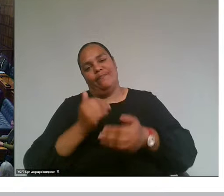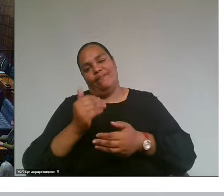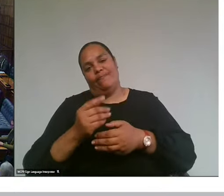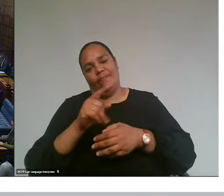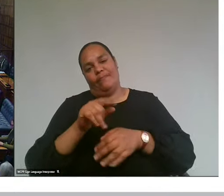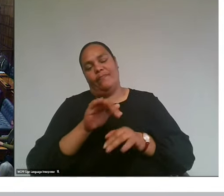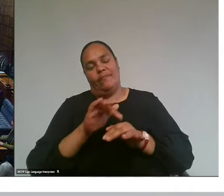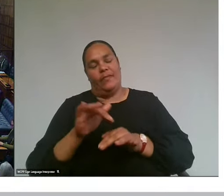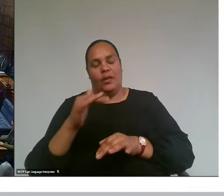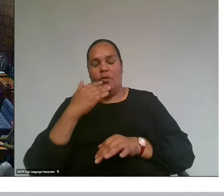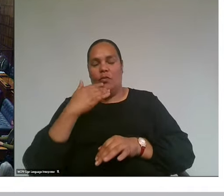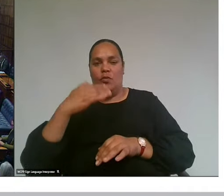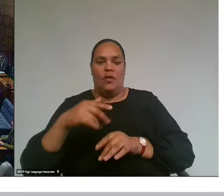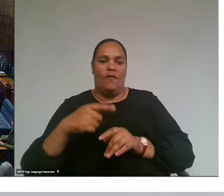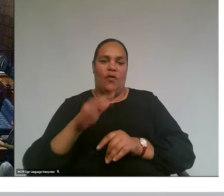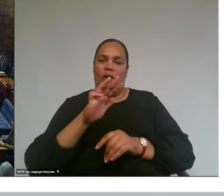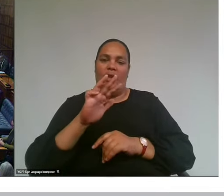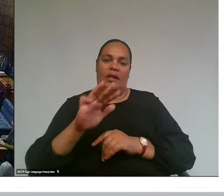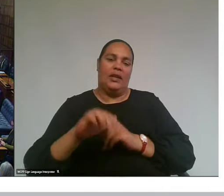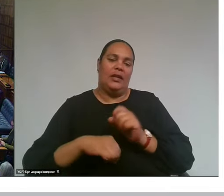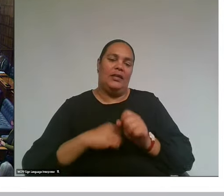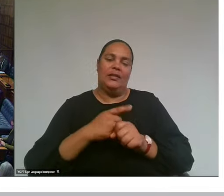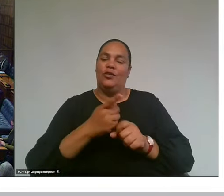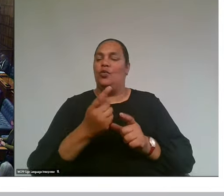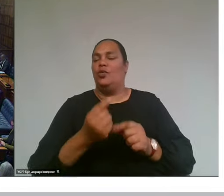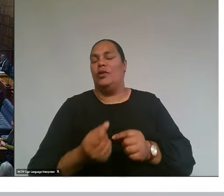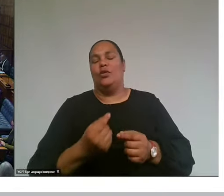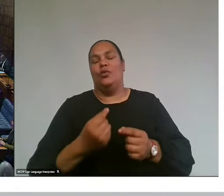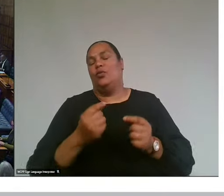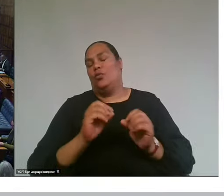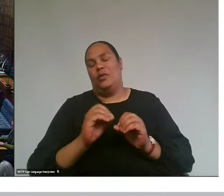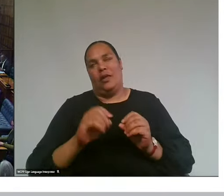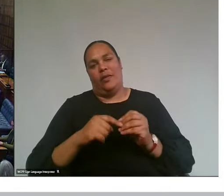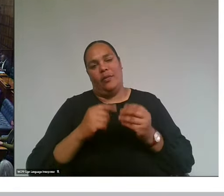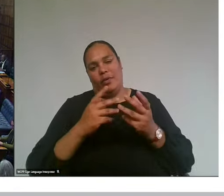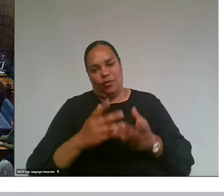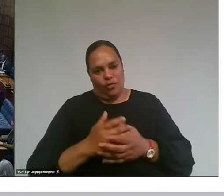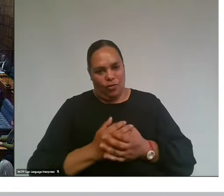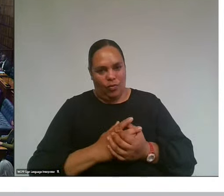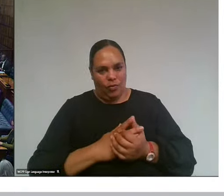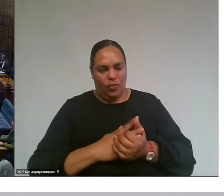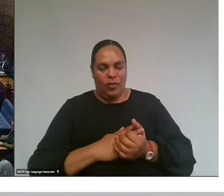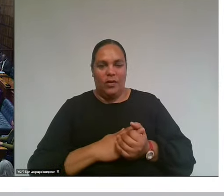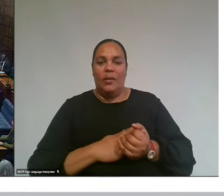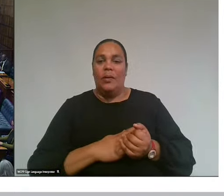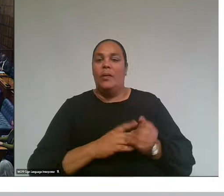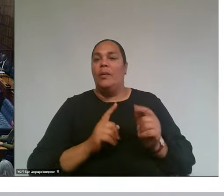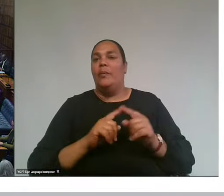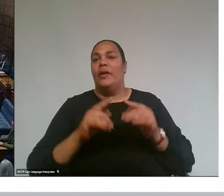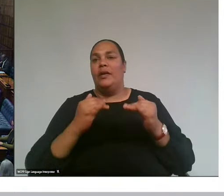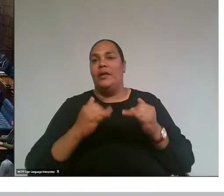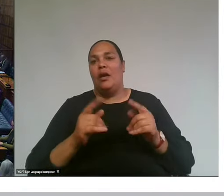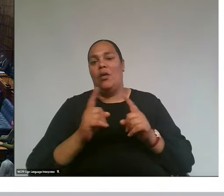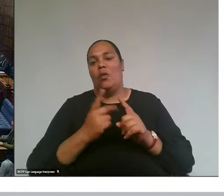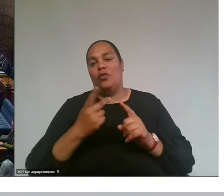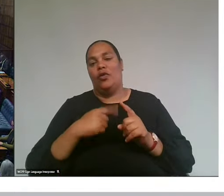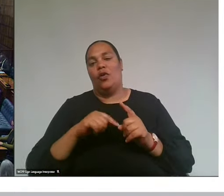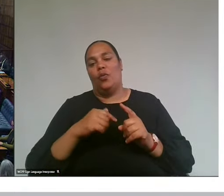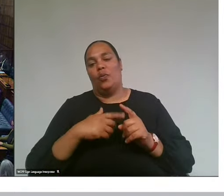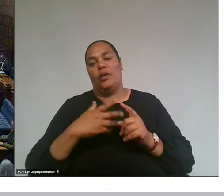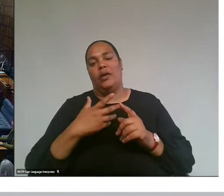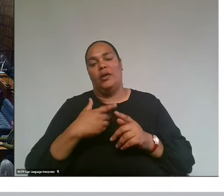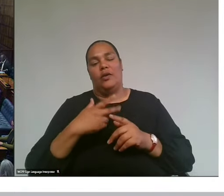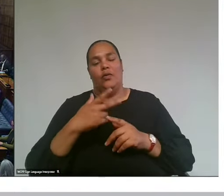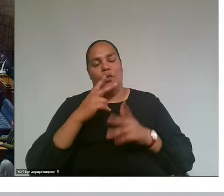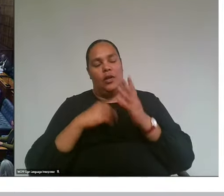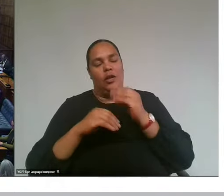that people are there for 99 years there's nothing you can do about it but now also we've learned in the process